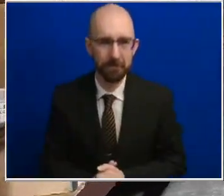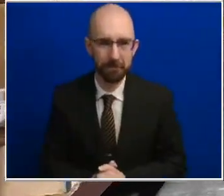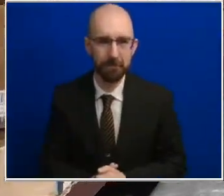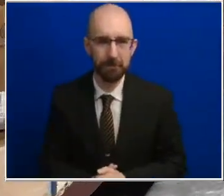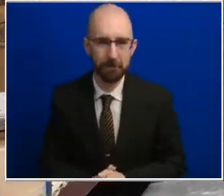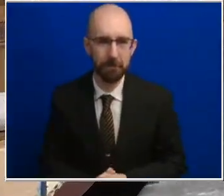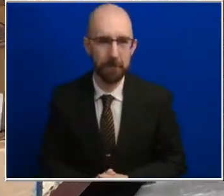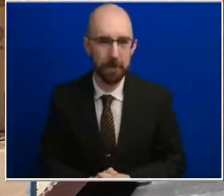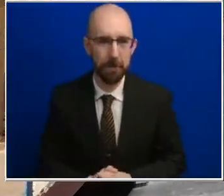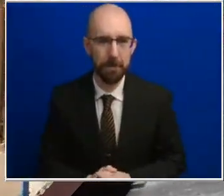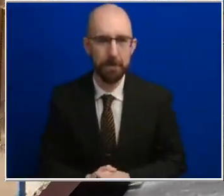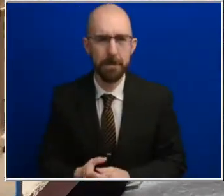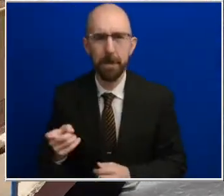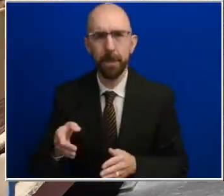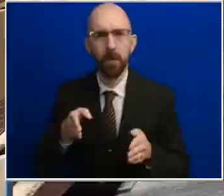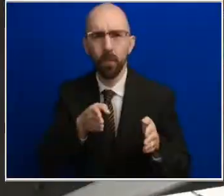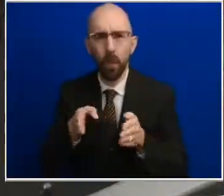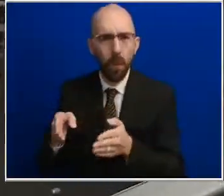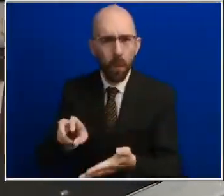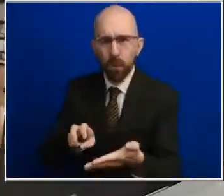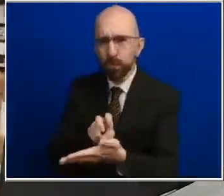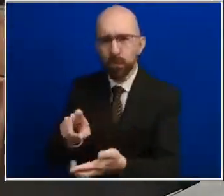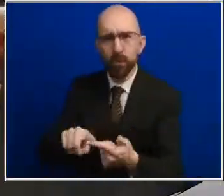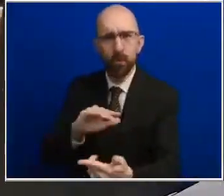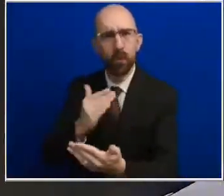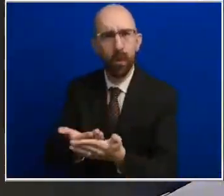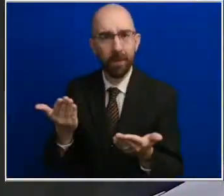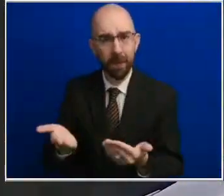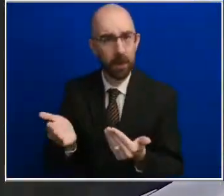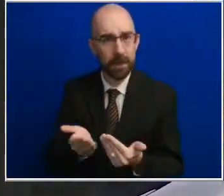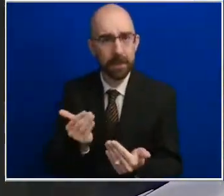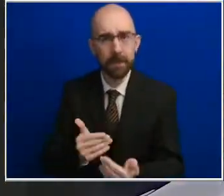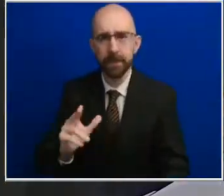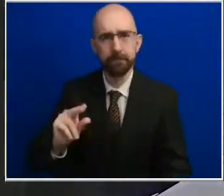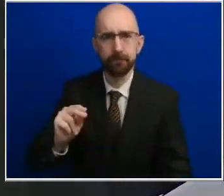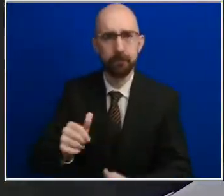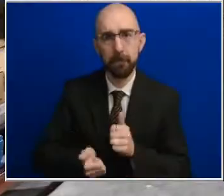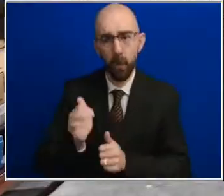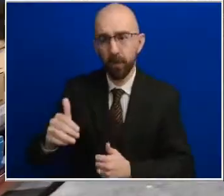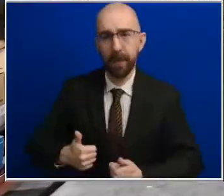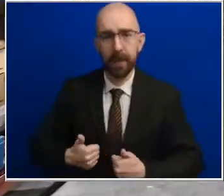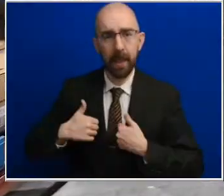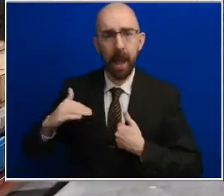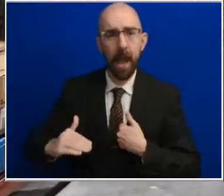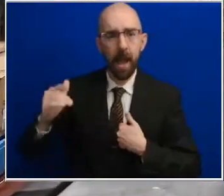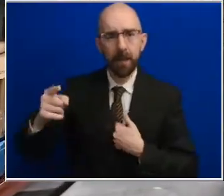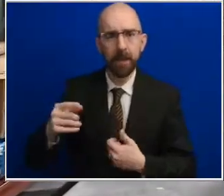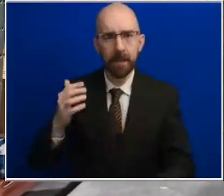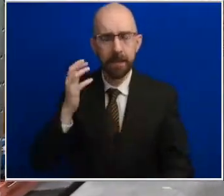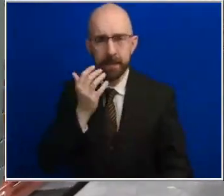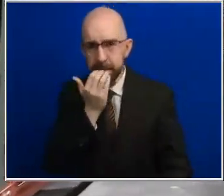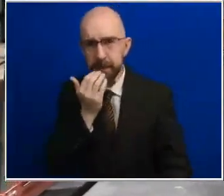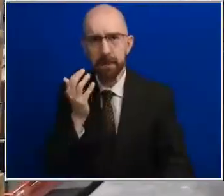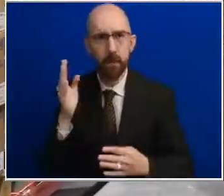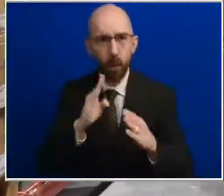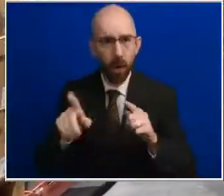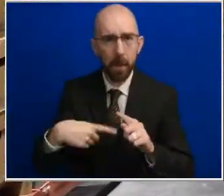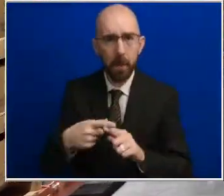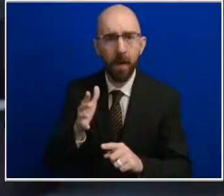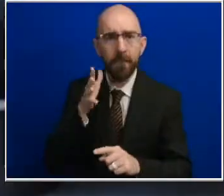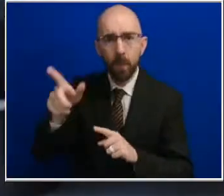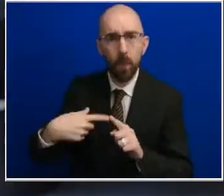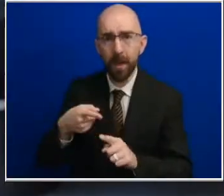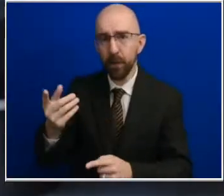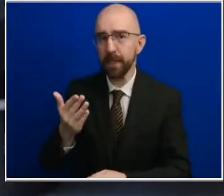But the road here wasn't always easy. For most of his life, Eli feared what might happen each time he went to sleep. I